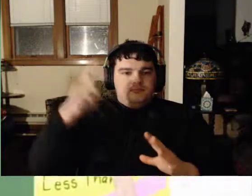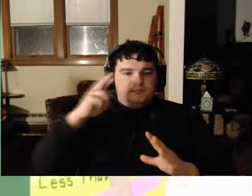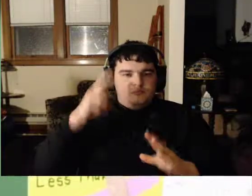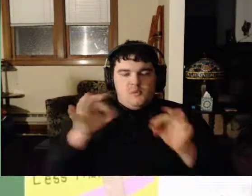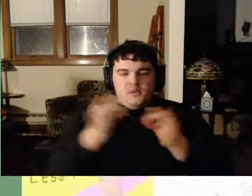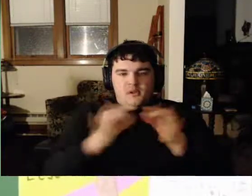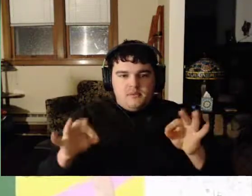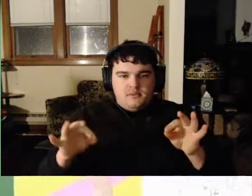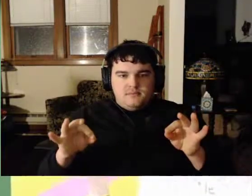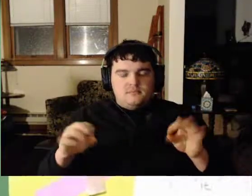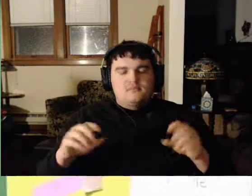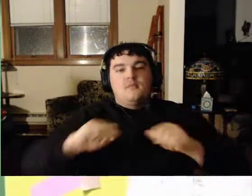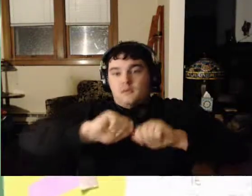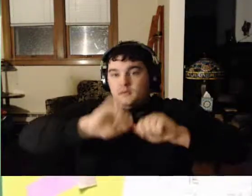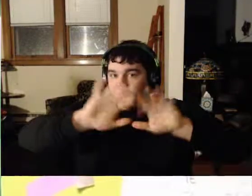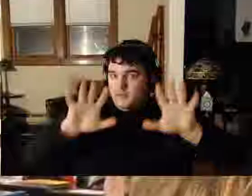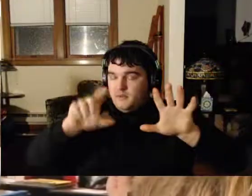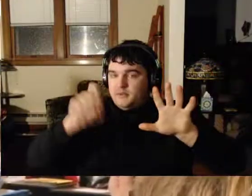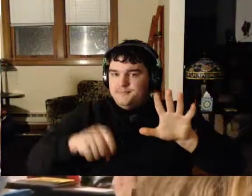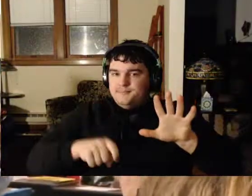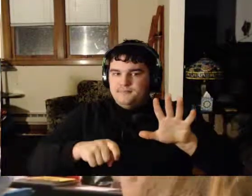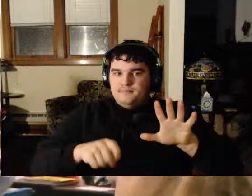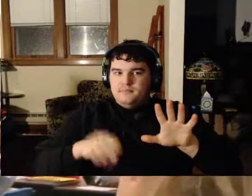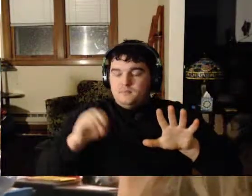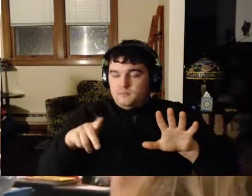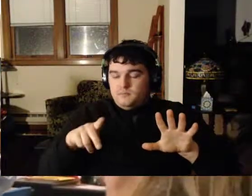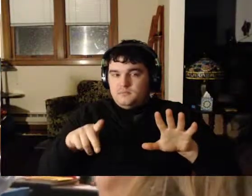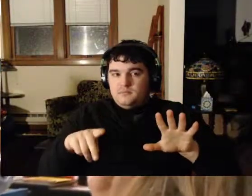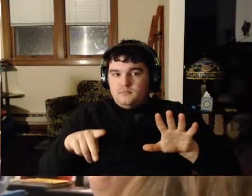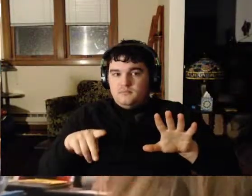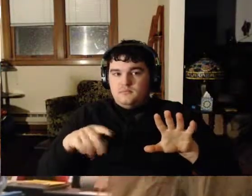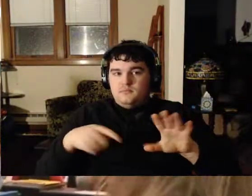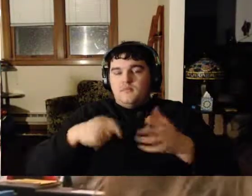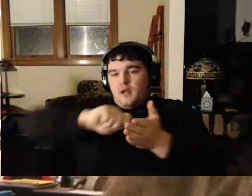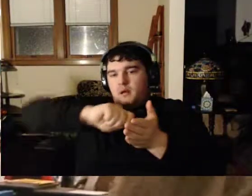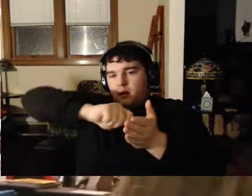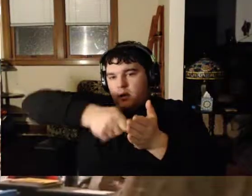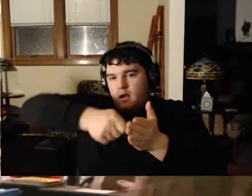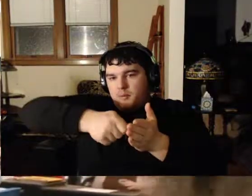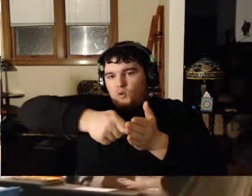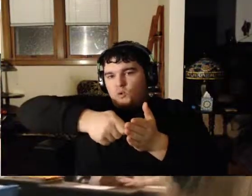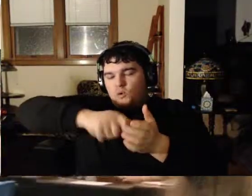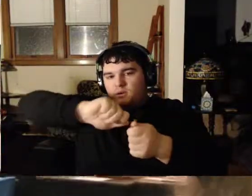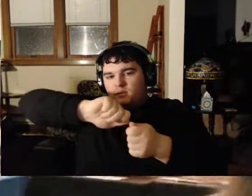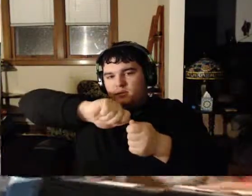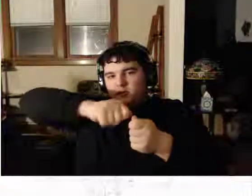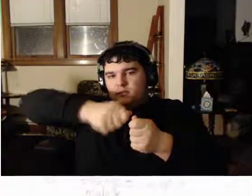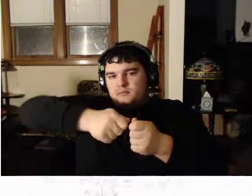and you understand them, okay? I'll set the timer for about 5 minutes.